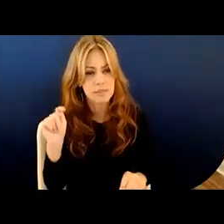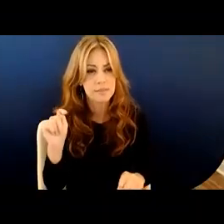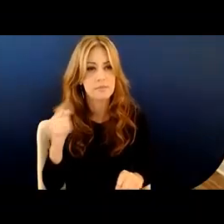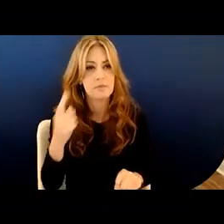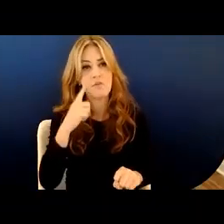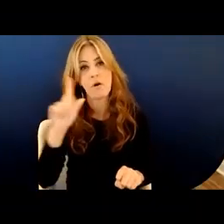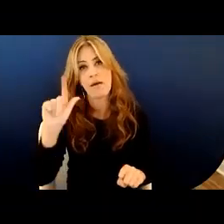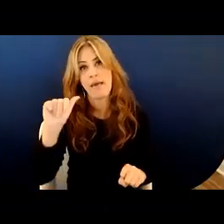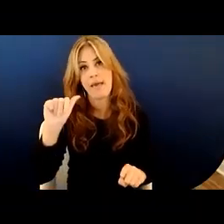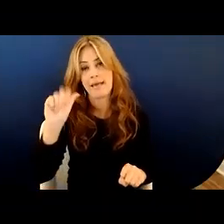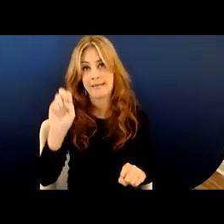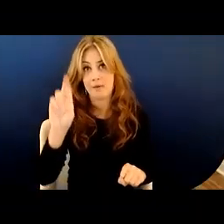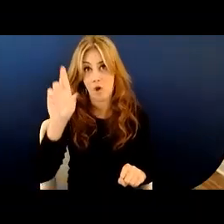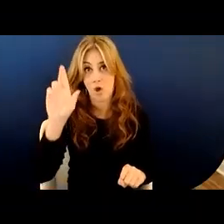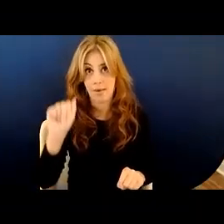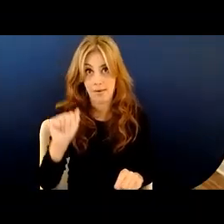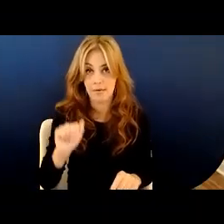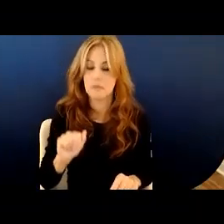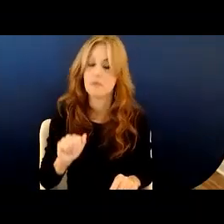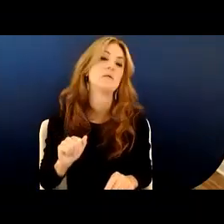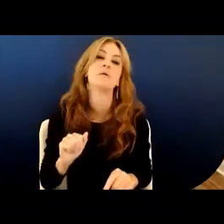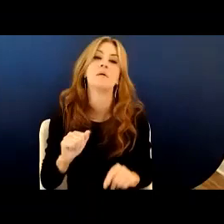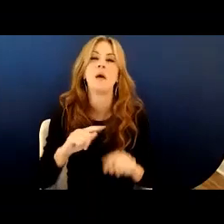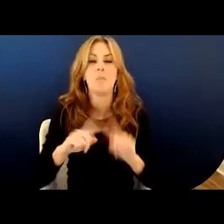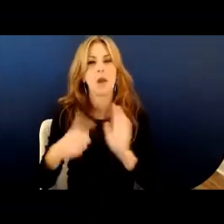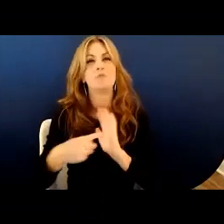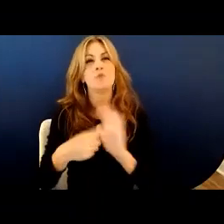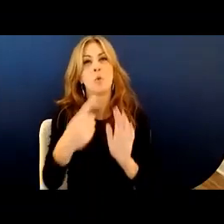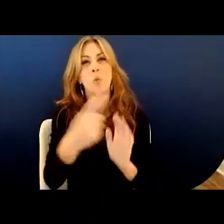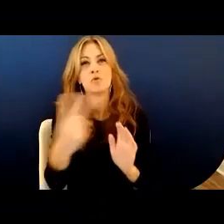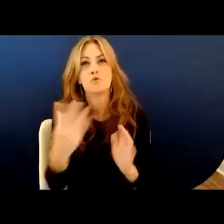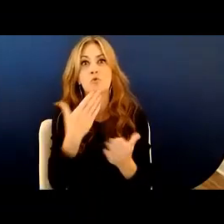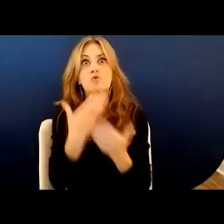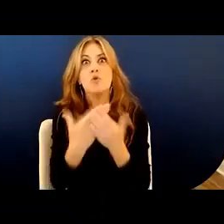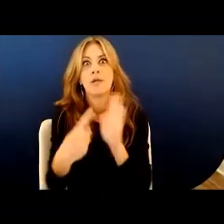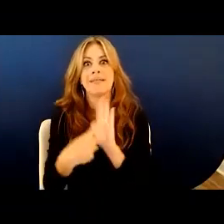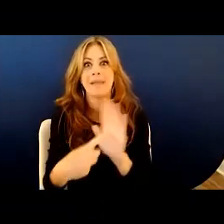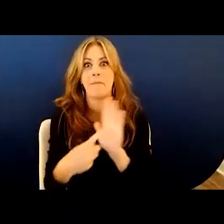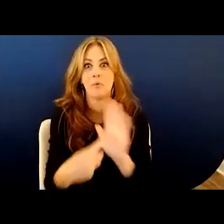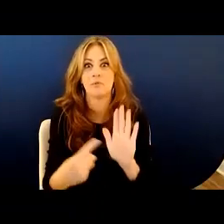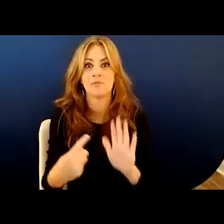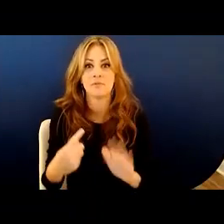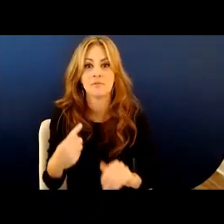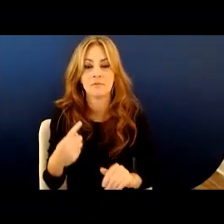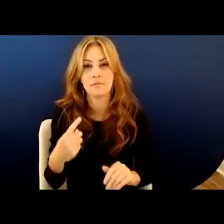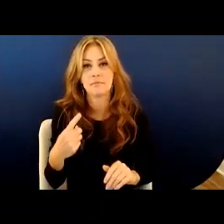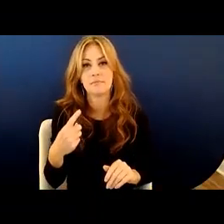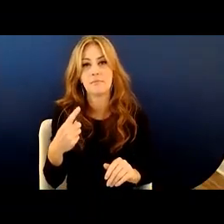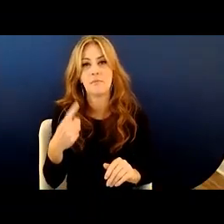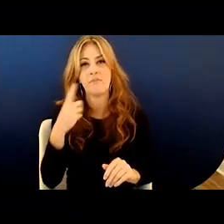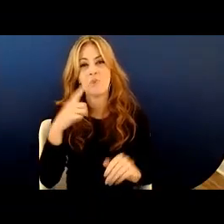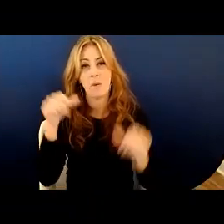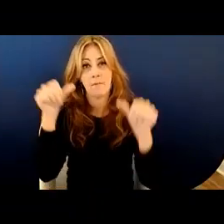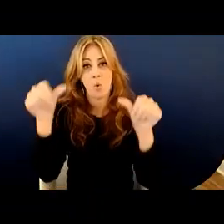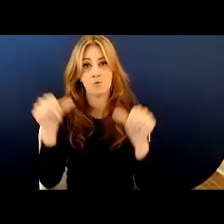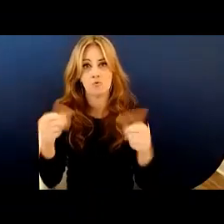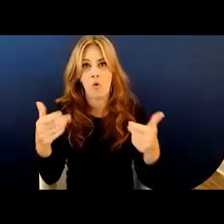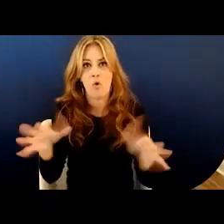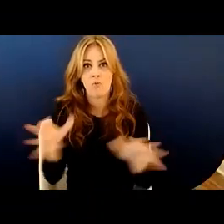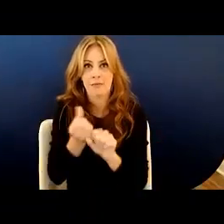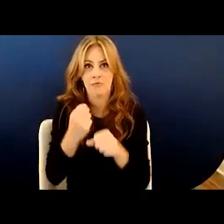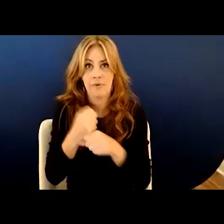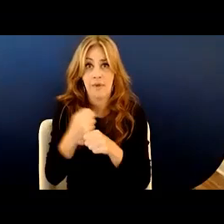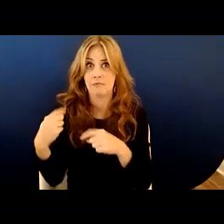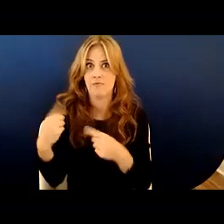AERA. But I'll show you a couple of good examples of posters that have been created so